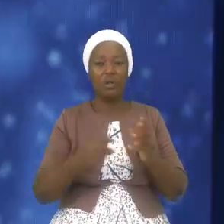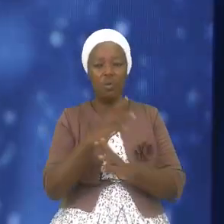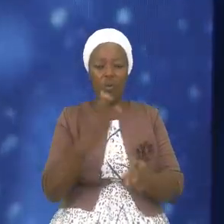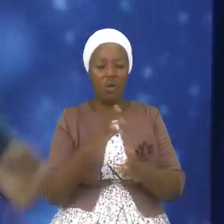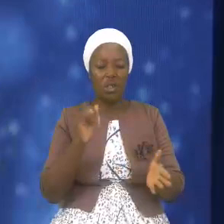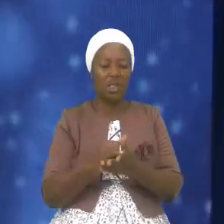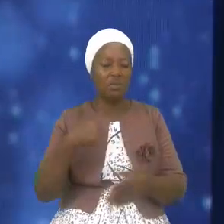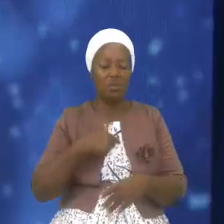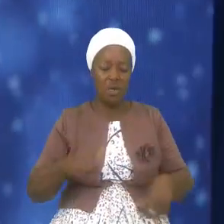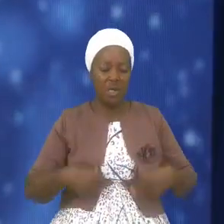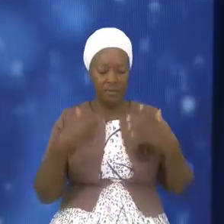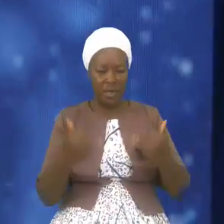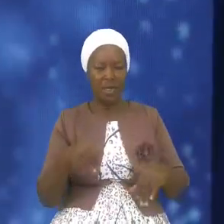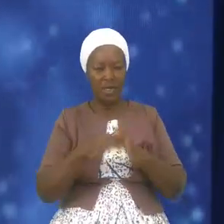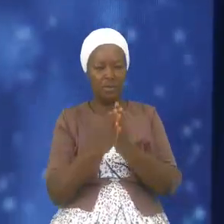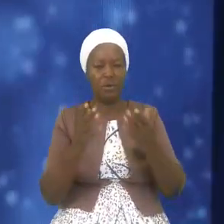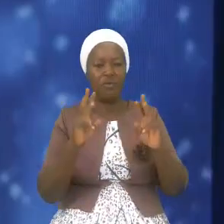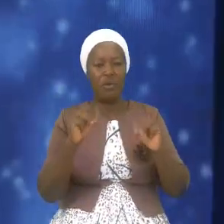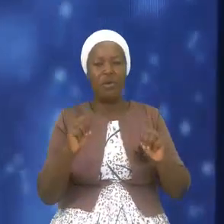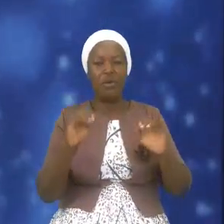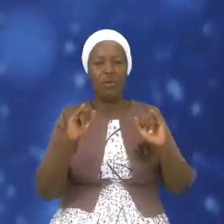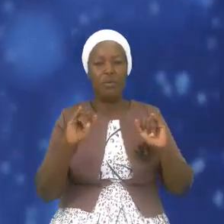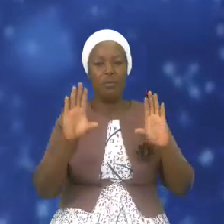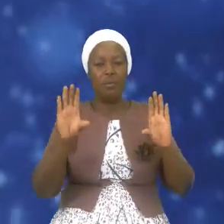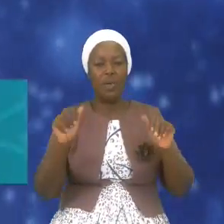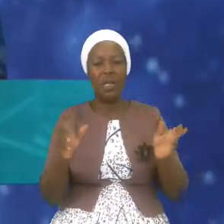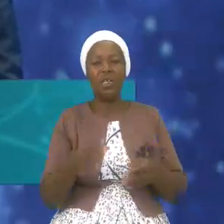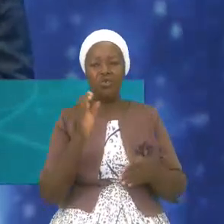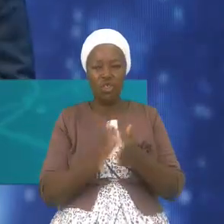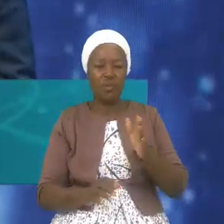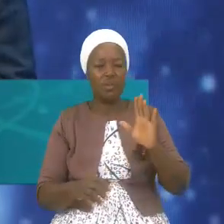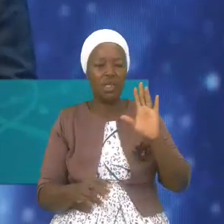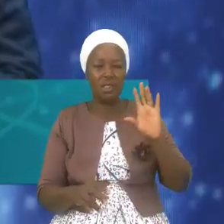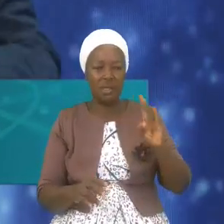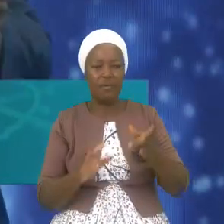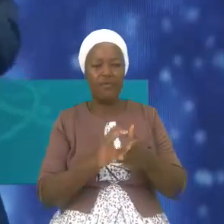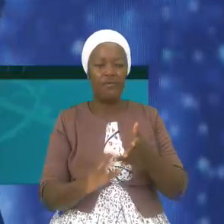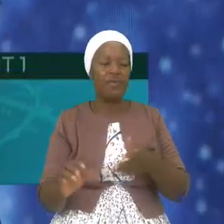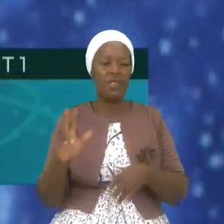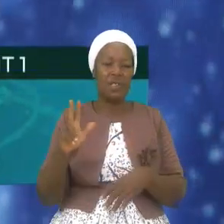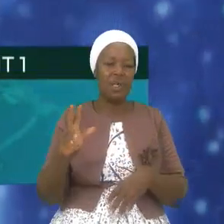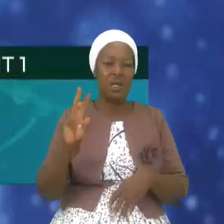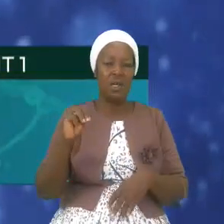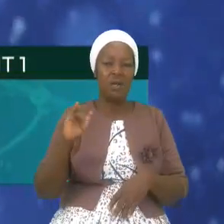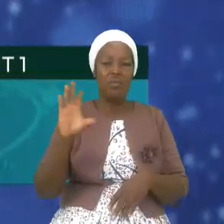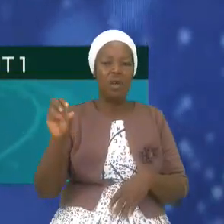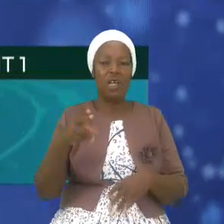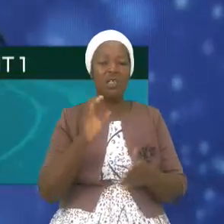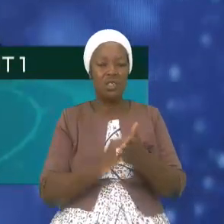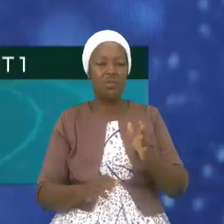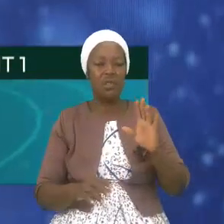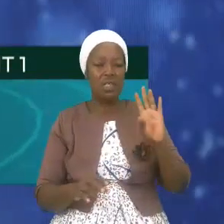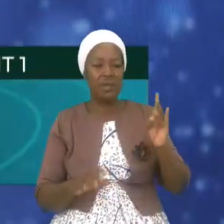3. In Micah chapter 7, verse 3, that they may do evil with both